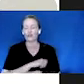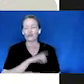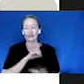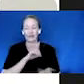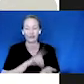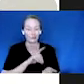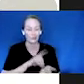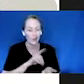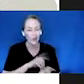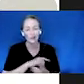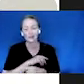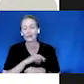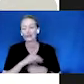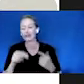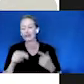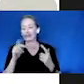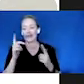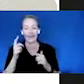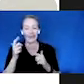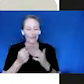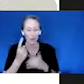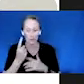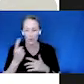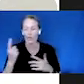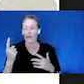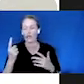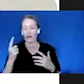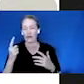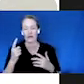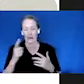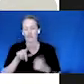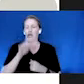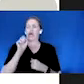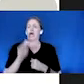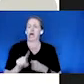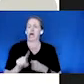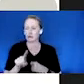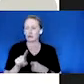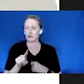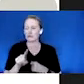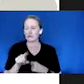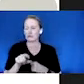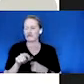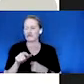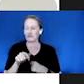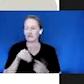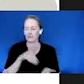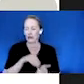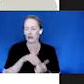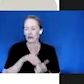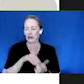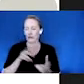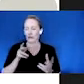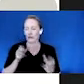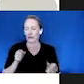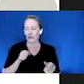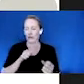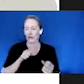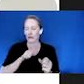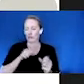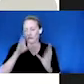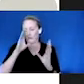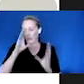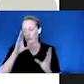of populations have put this question and tried to come up with some models that help us figure